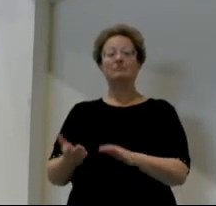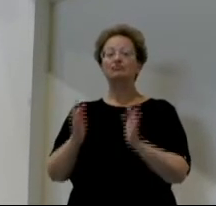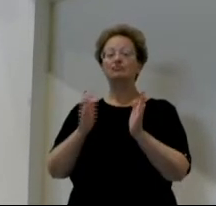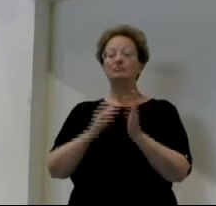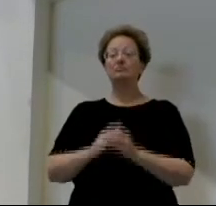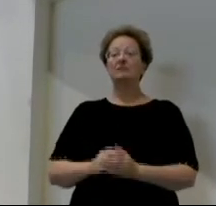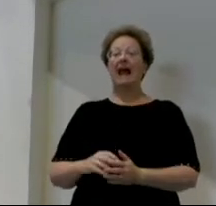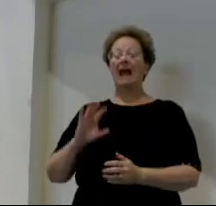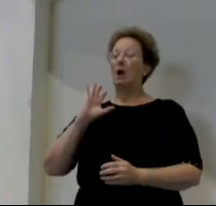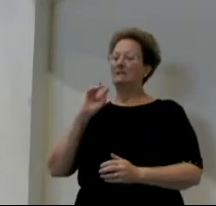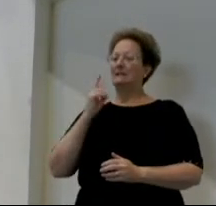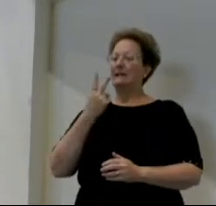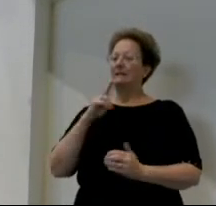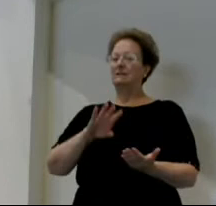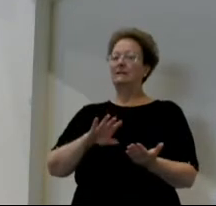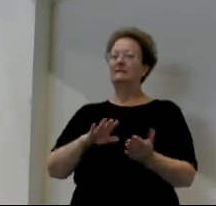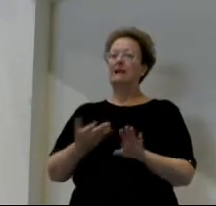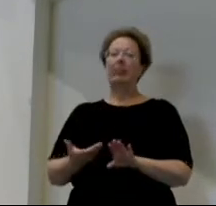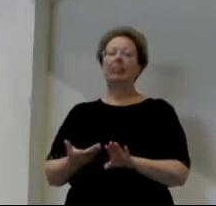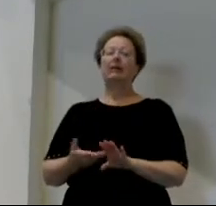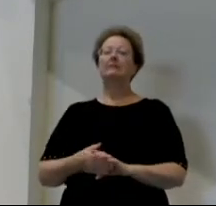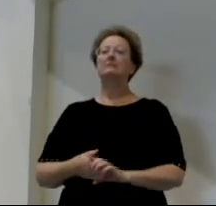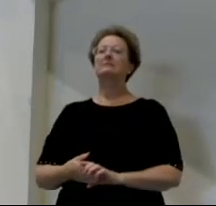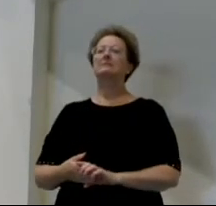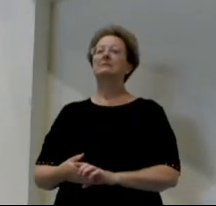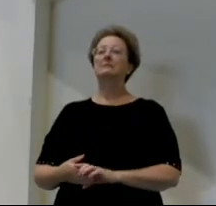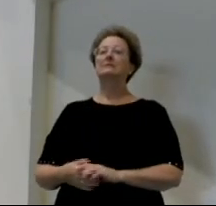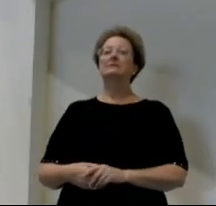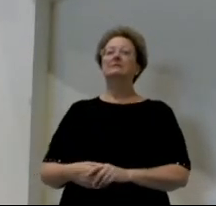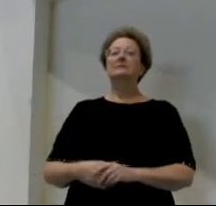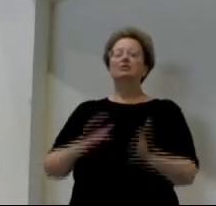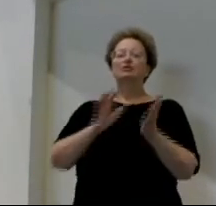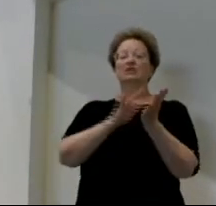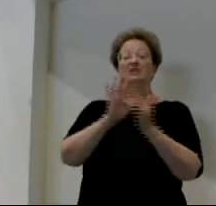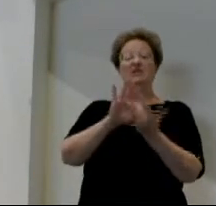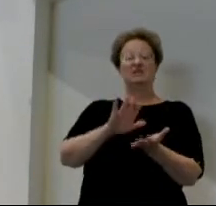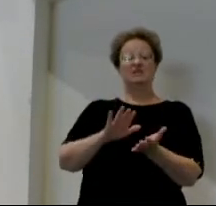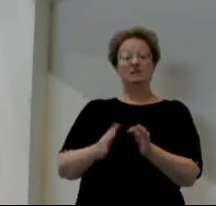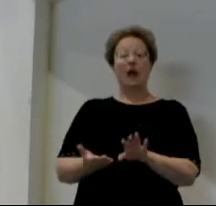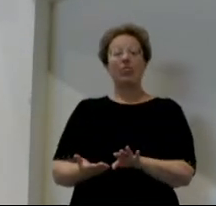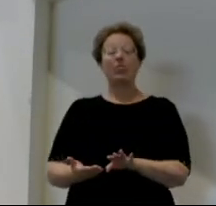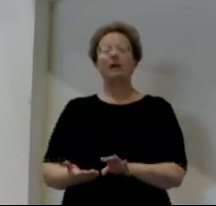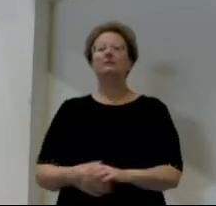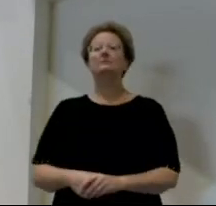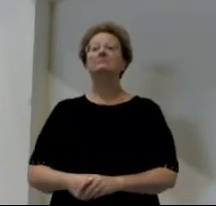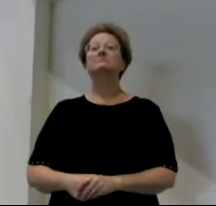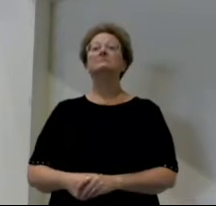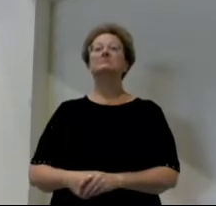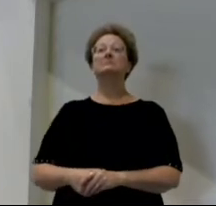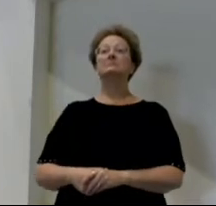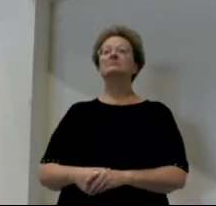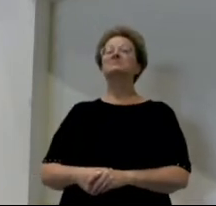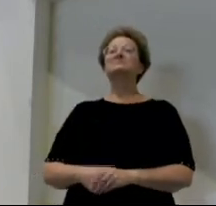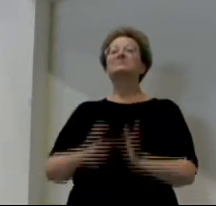second death. Our second death is actually Jesus' death. So the innocent Son of God comes into the world